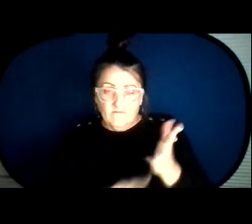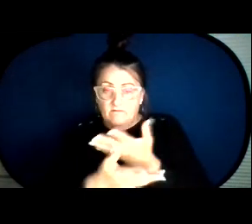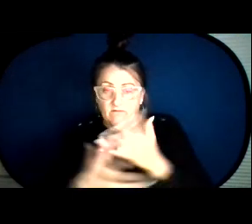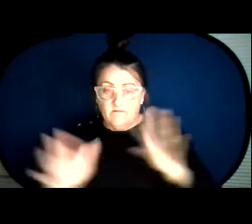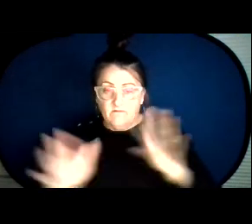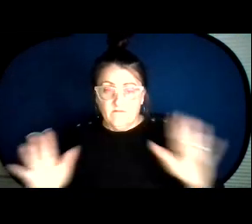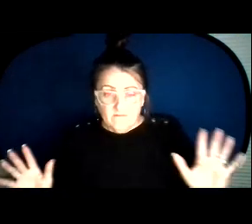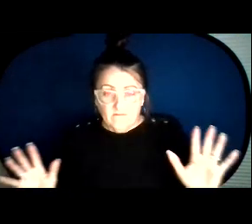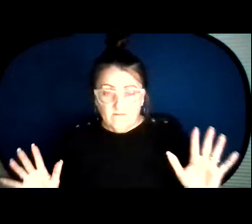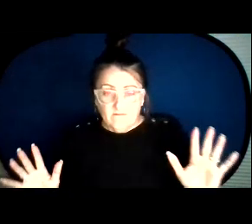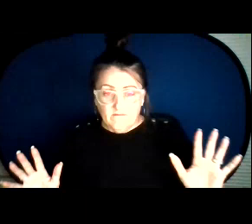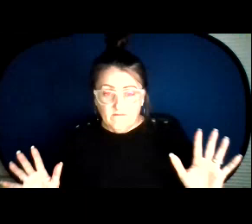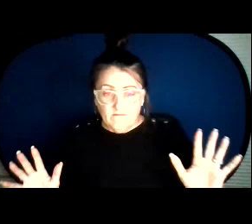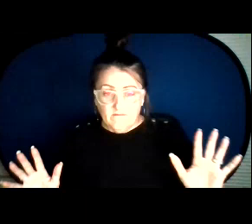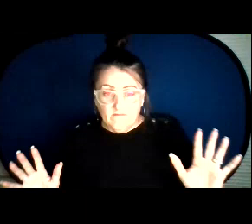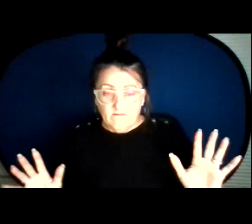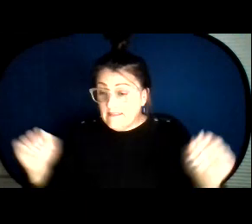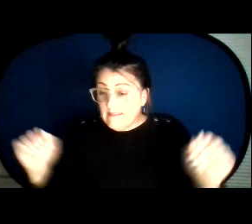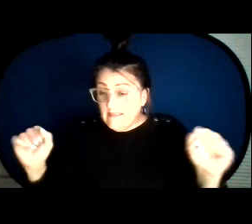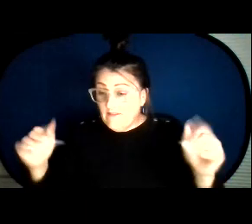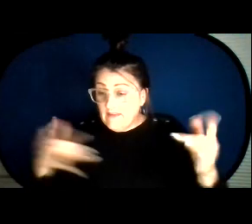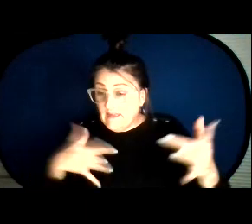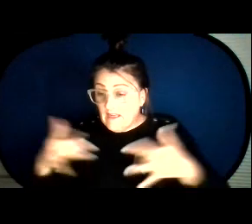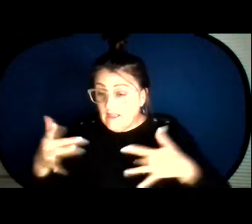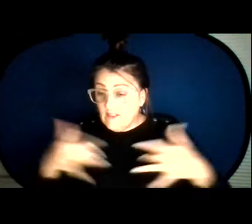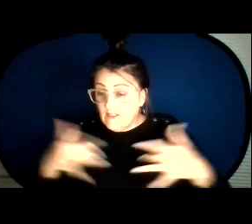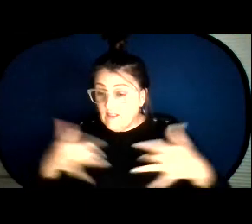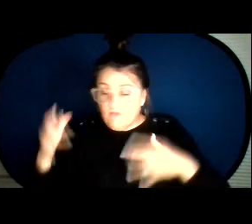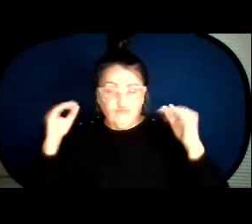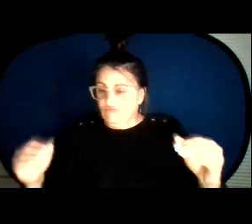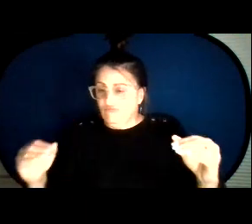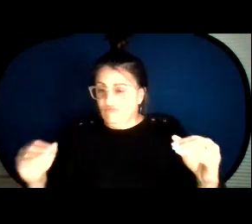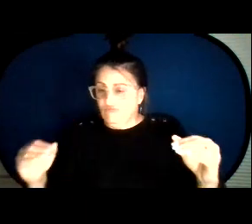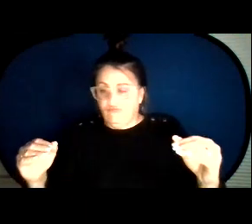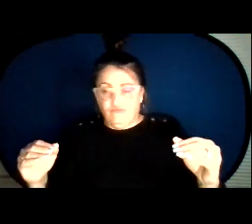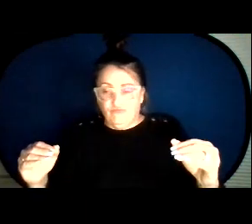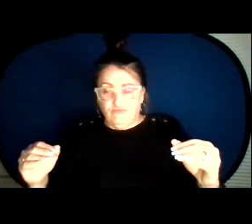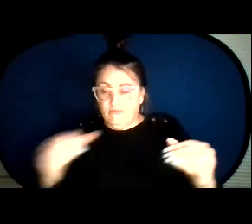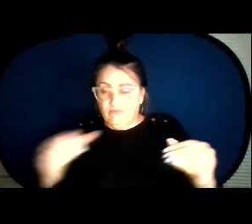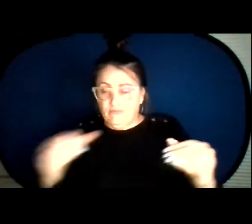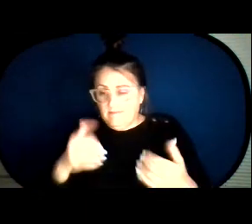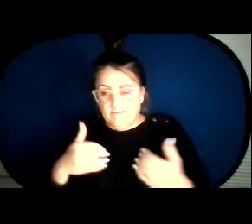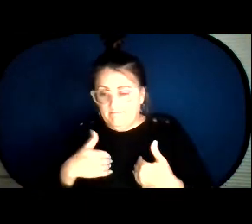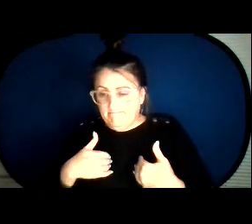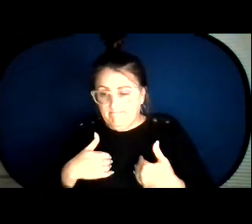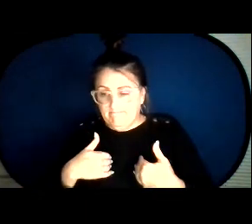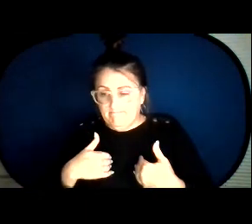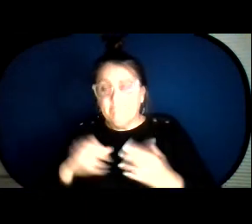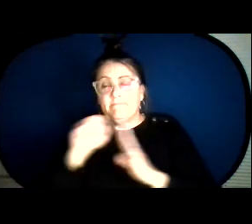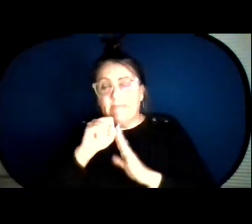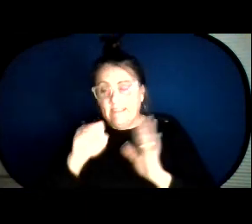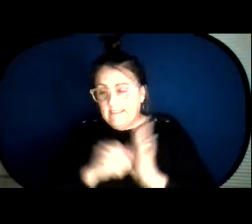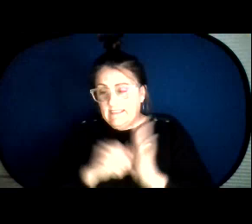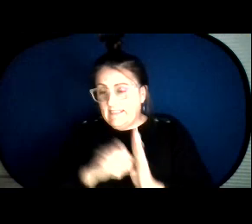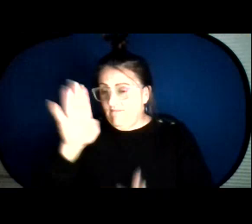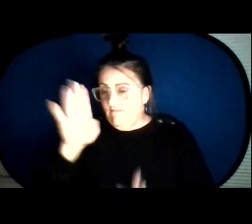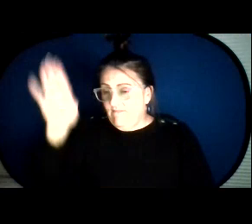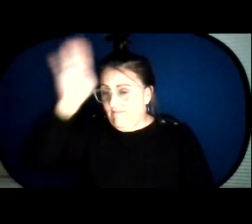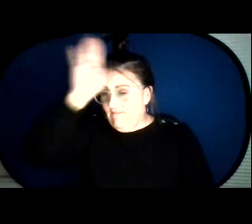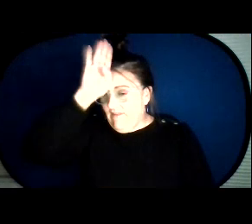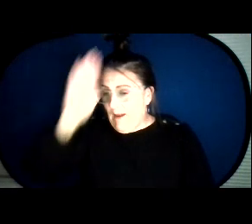safety concerns were identified by Caltrans staff during these inspections. The State Fire Marshal continues to